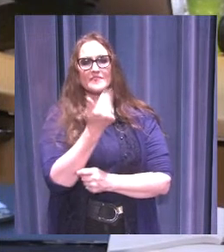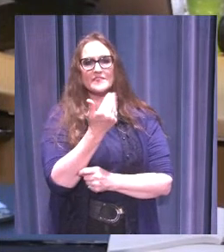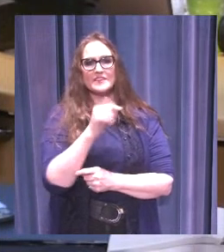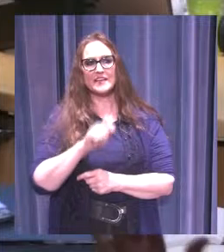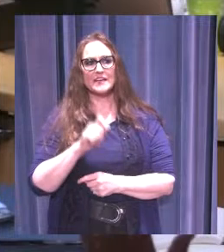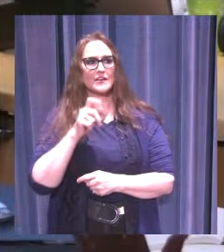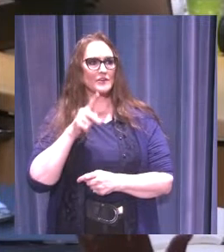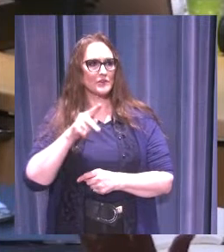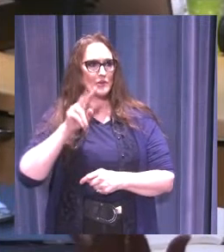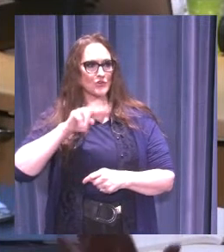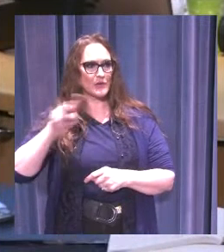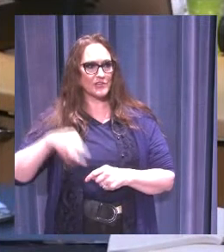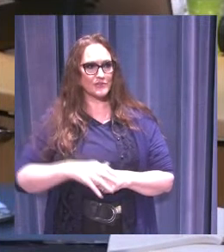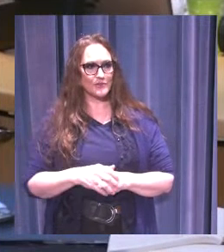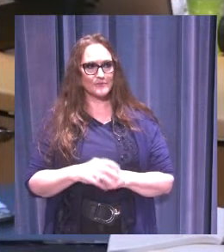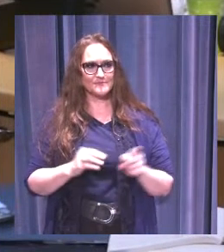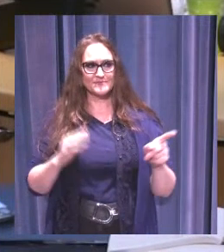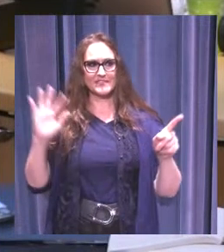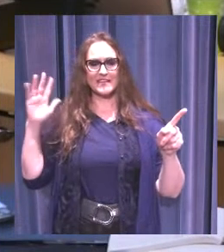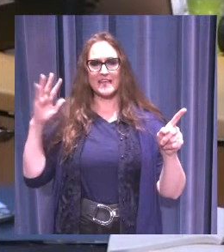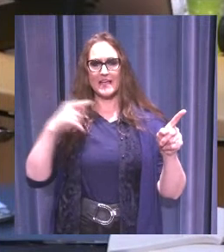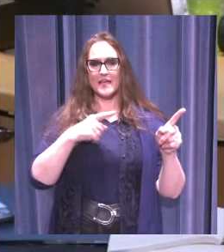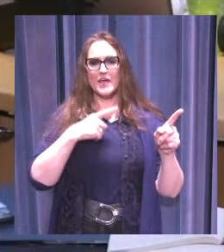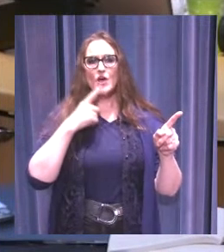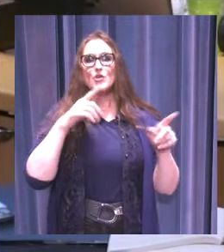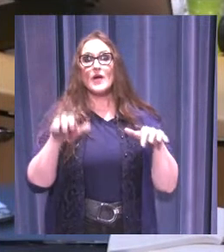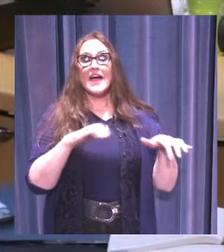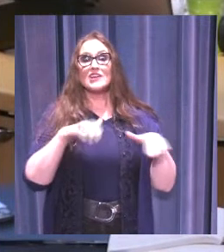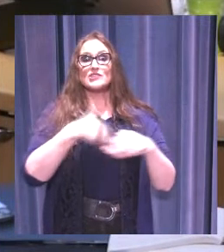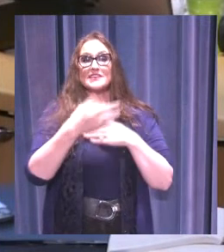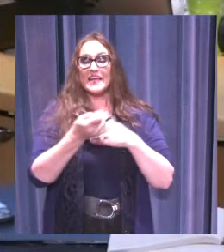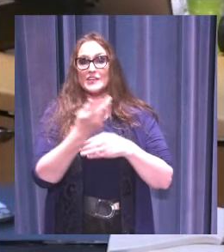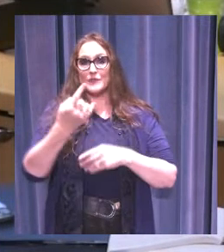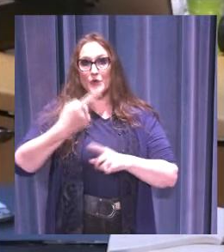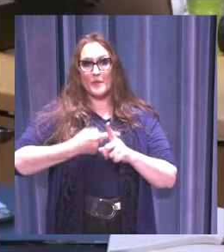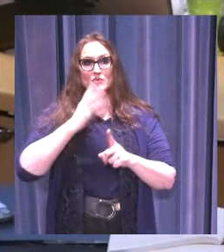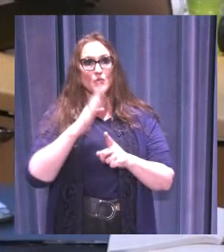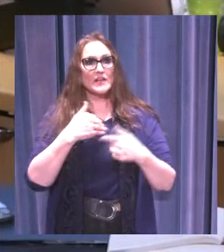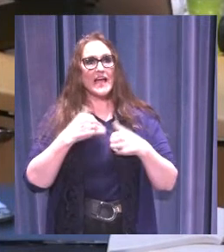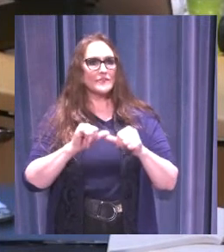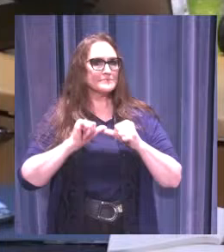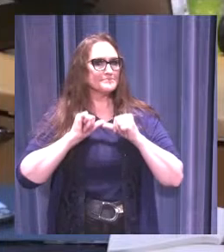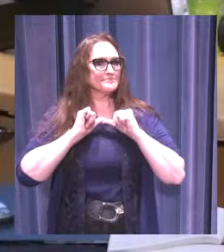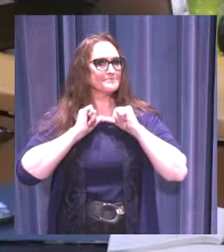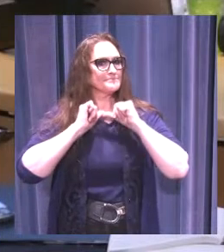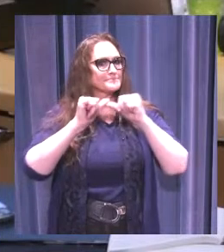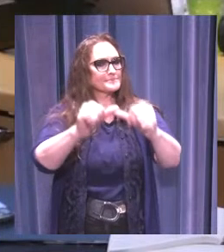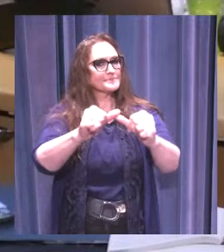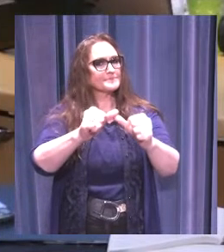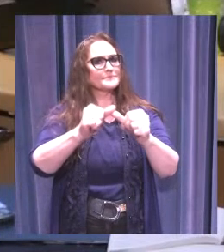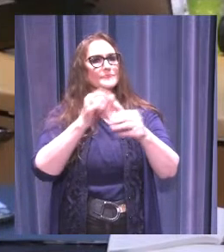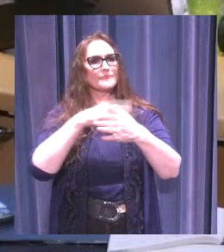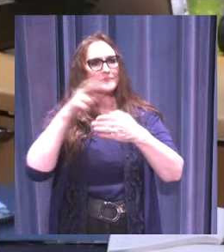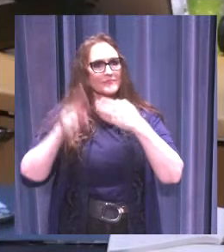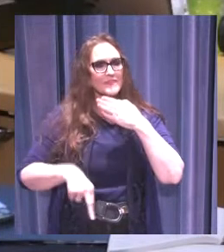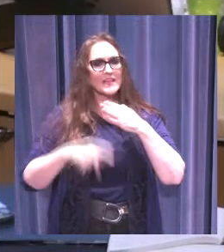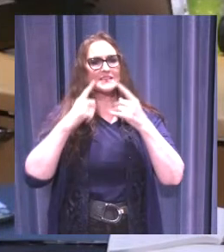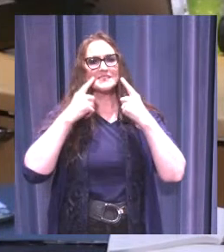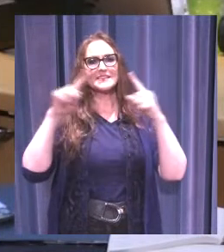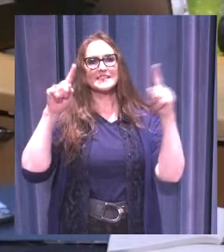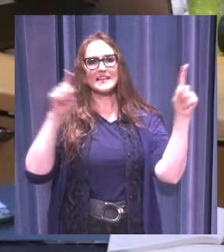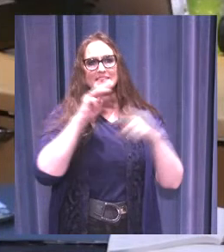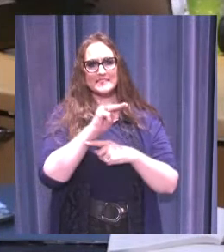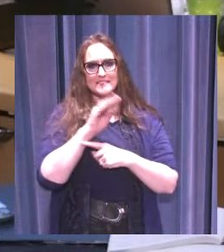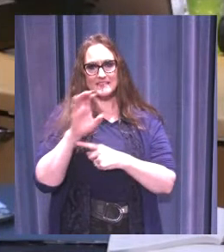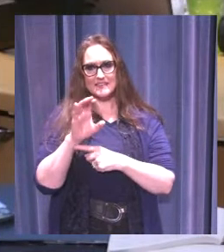15:22. Your actions in the next few months will have long-standing ramifications on the success of Mott Community